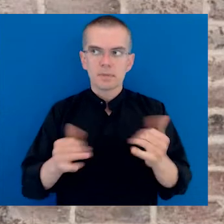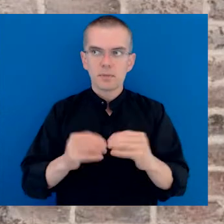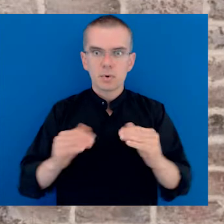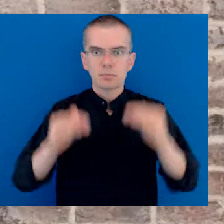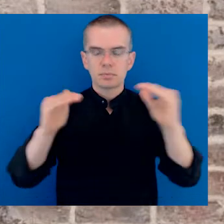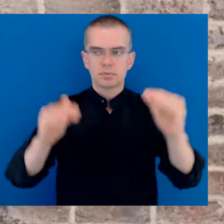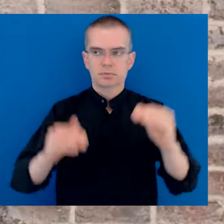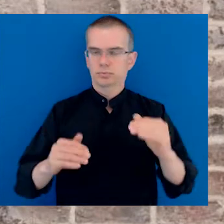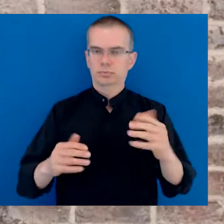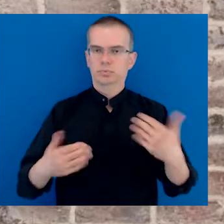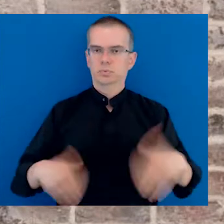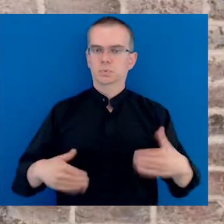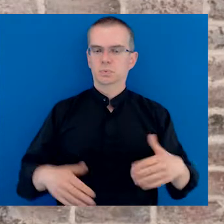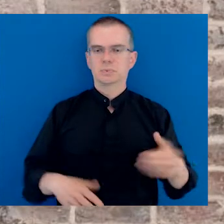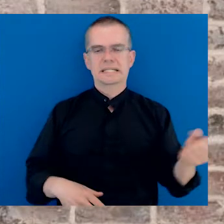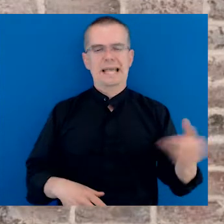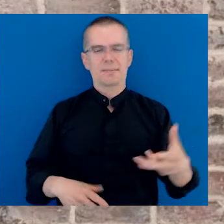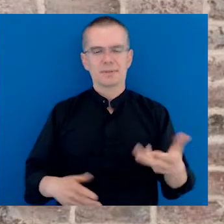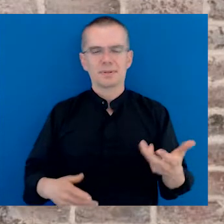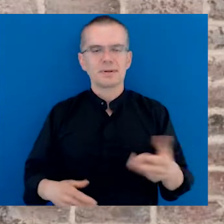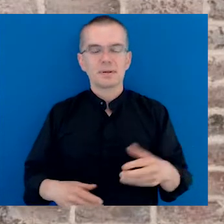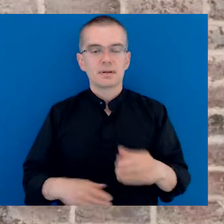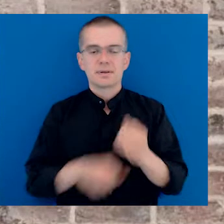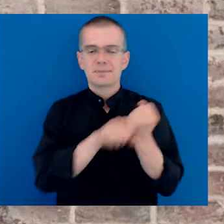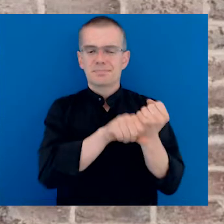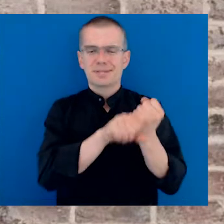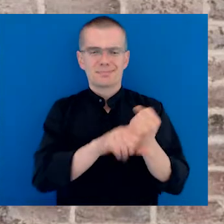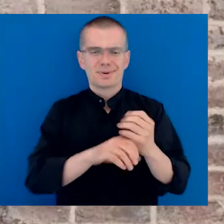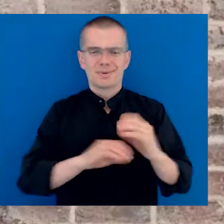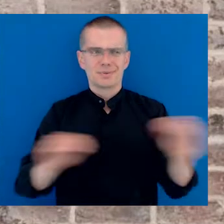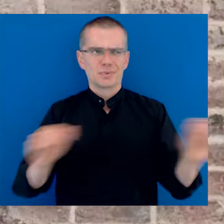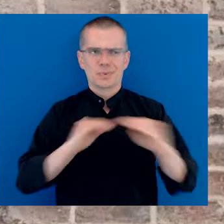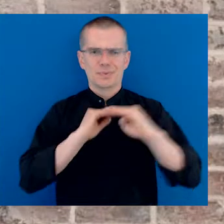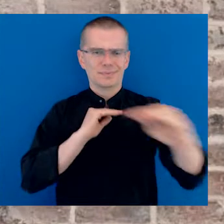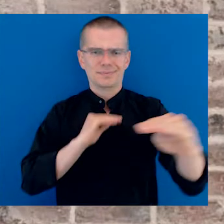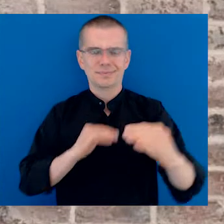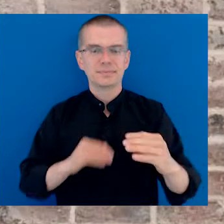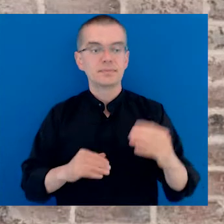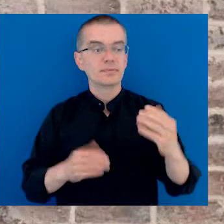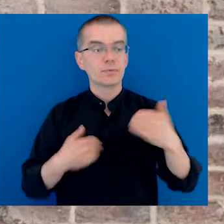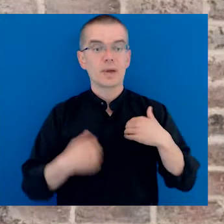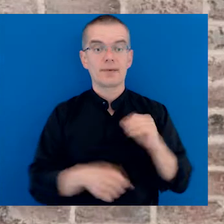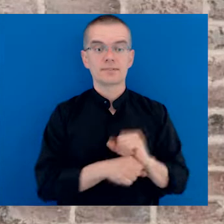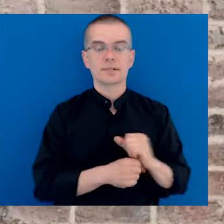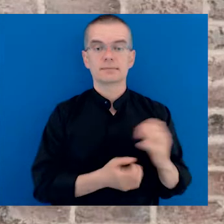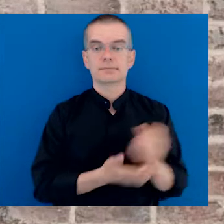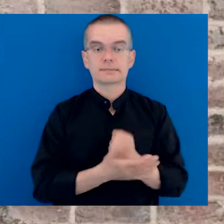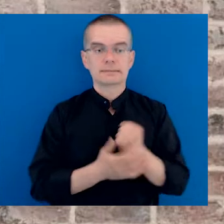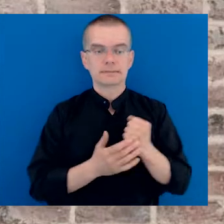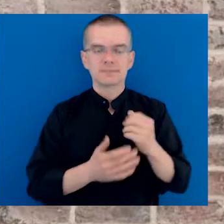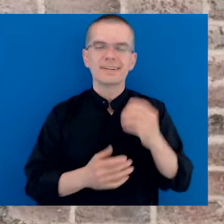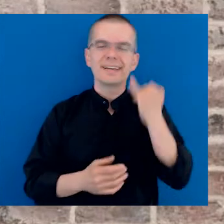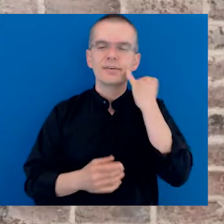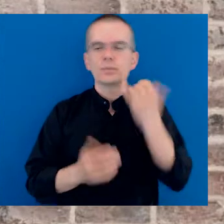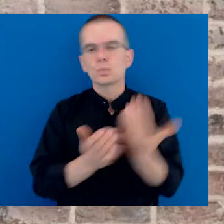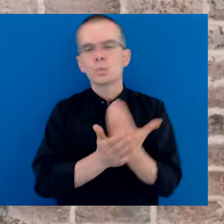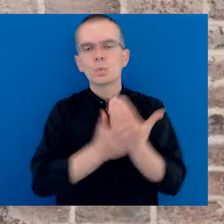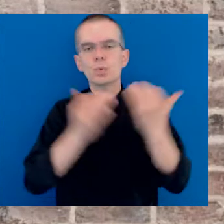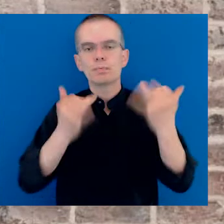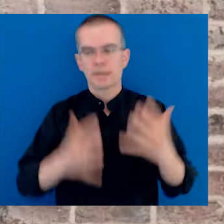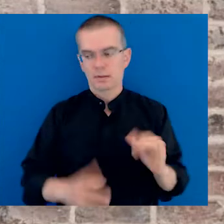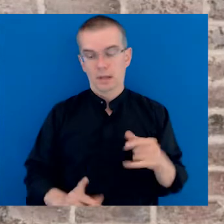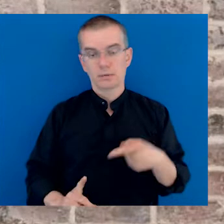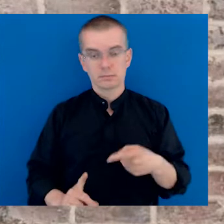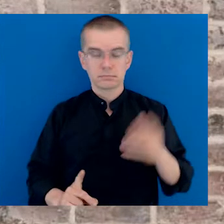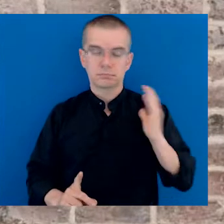higher level. You know, there's not much security in baseball. Generally, when you've got a job, especially when you're a relatively unproven player,